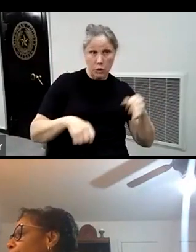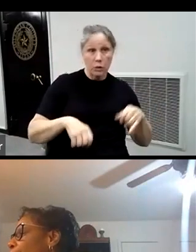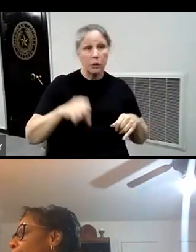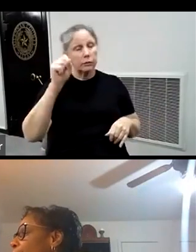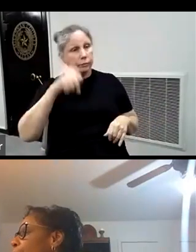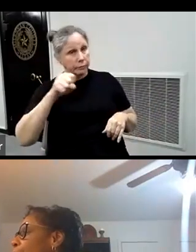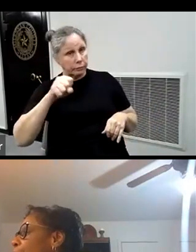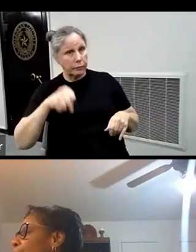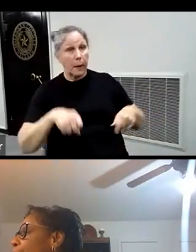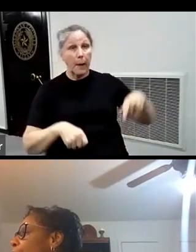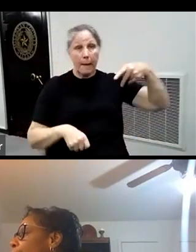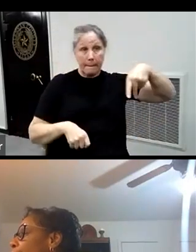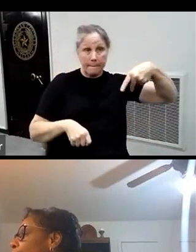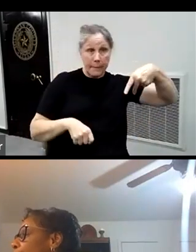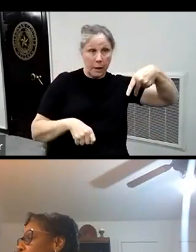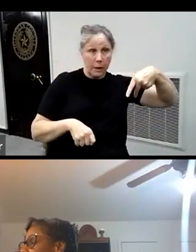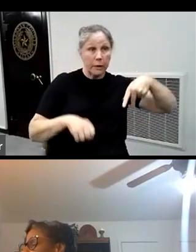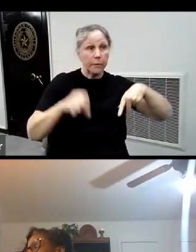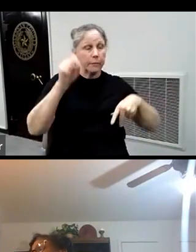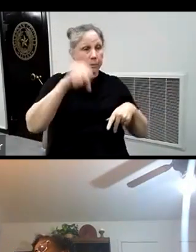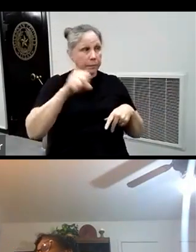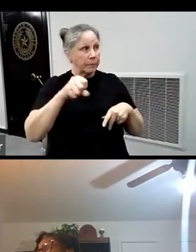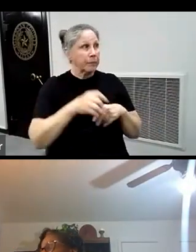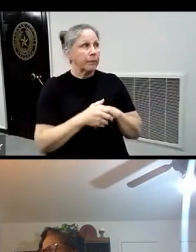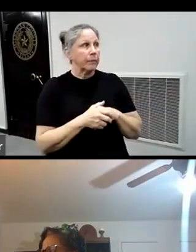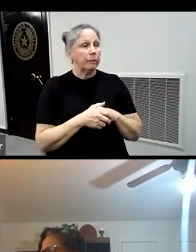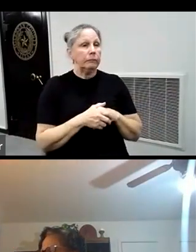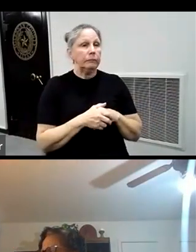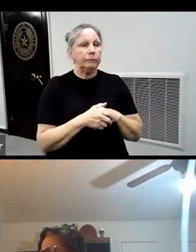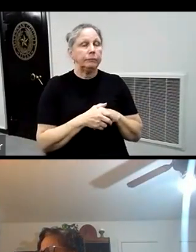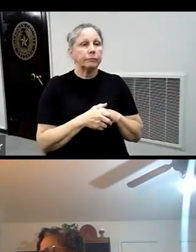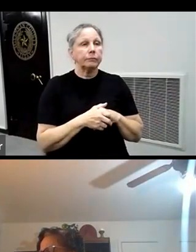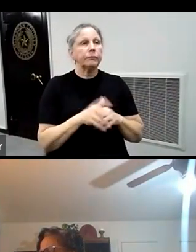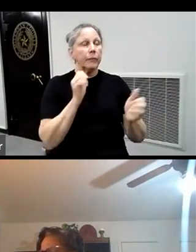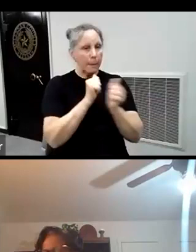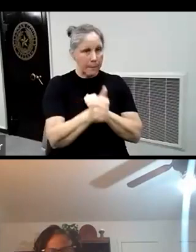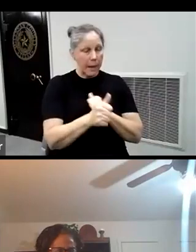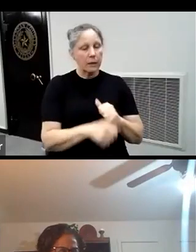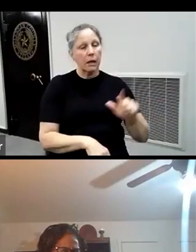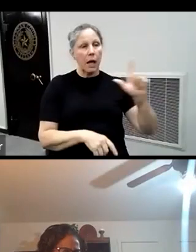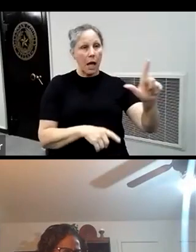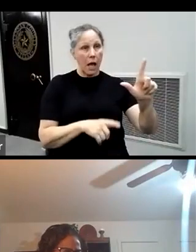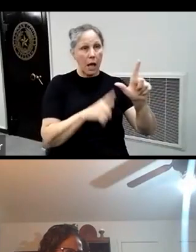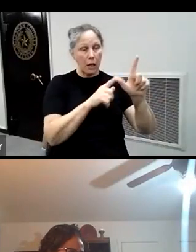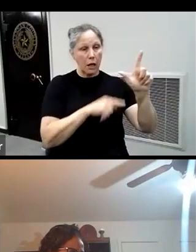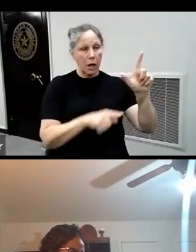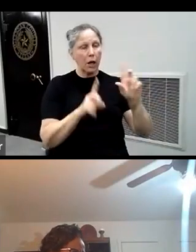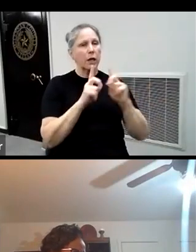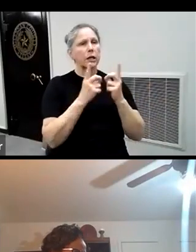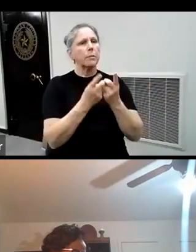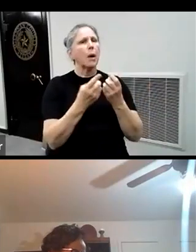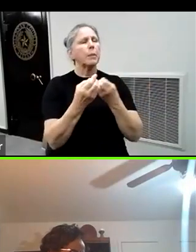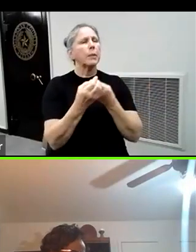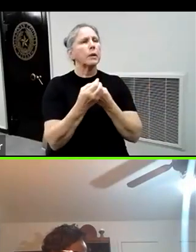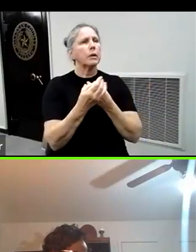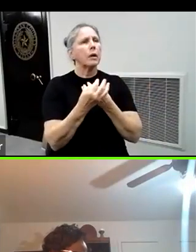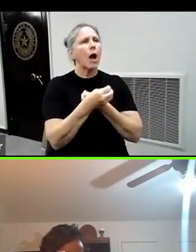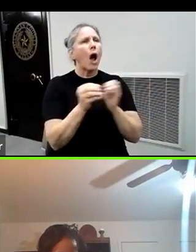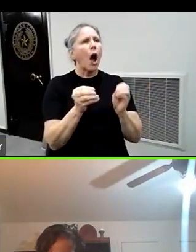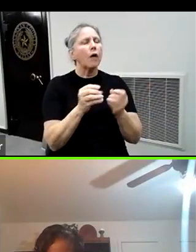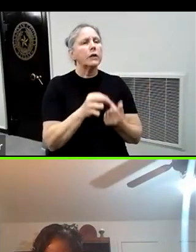Aye. Commissioner Perry. Aye. Passed. Under L, Department Office,